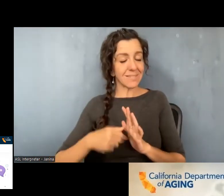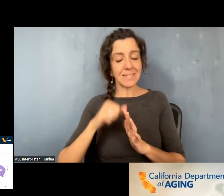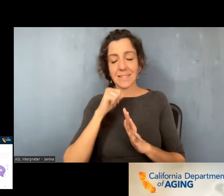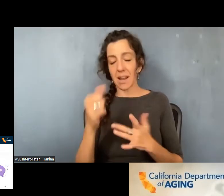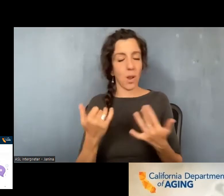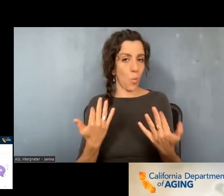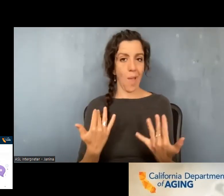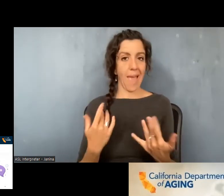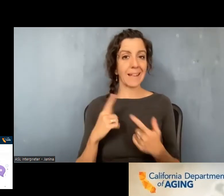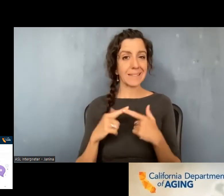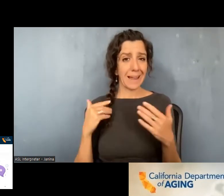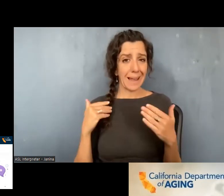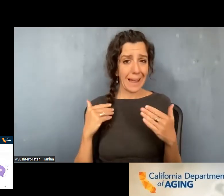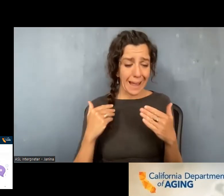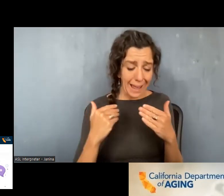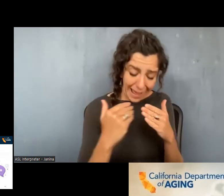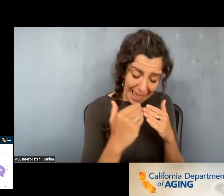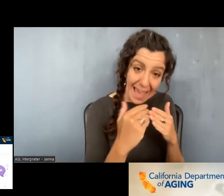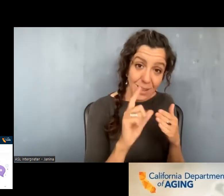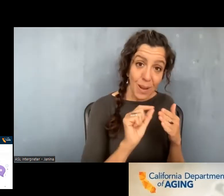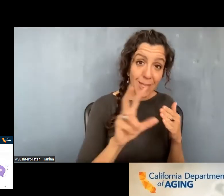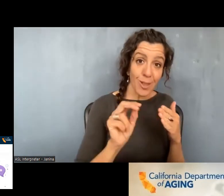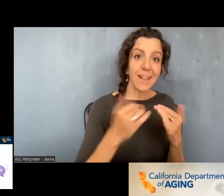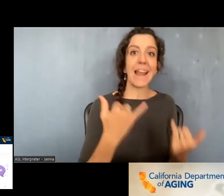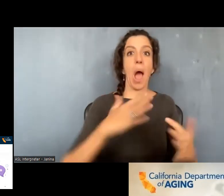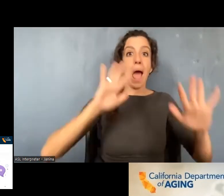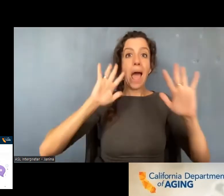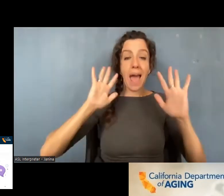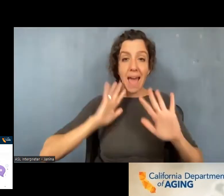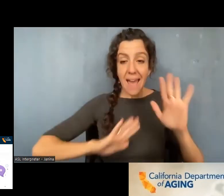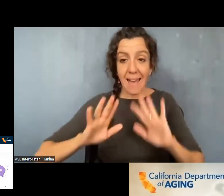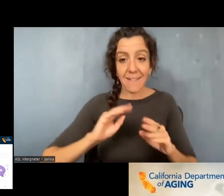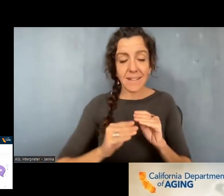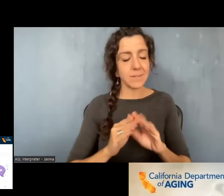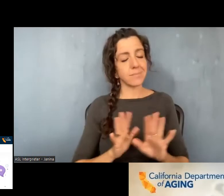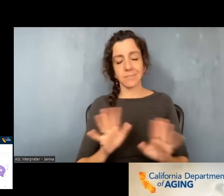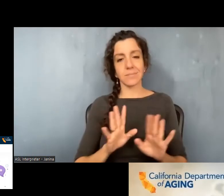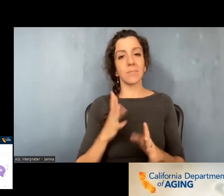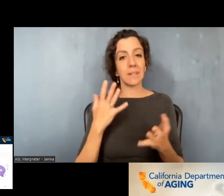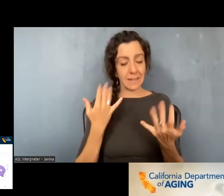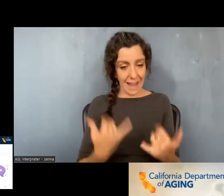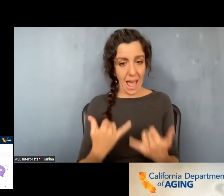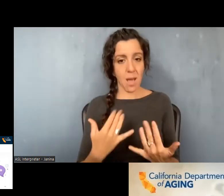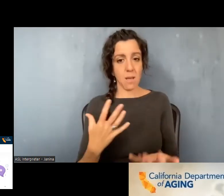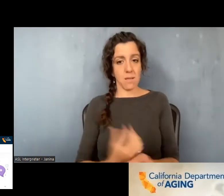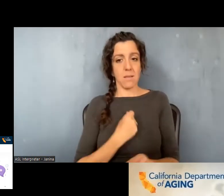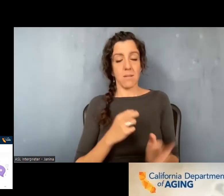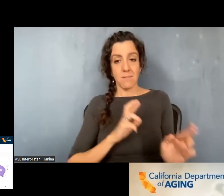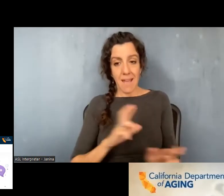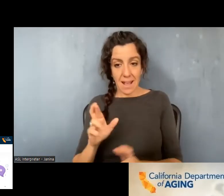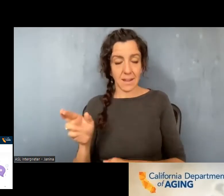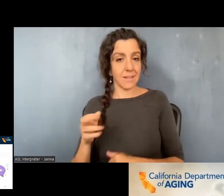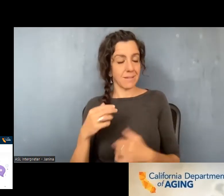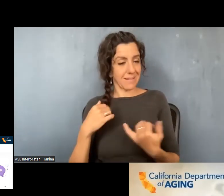wait until 2030 to confront these demographic challenges, but to be prepared for them and to plan